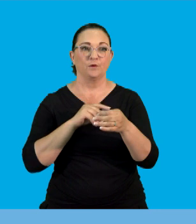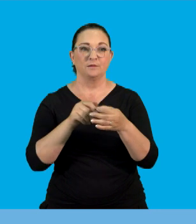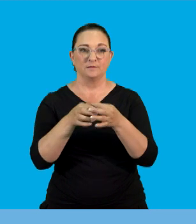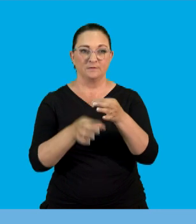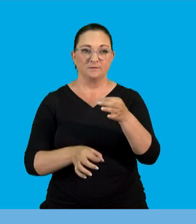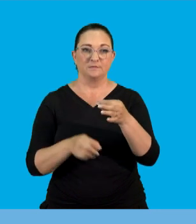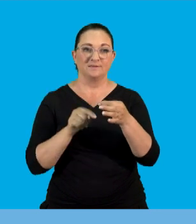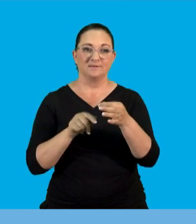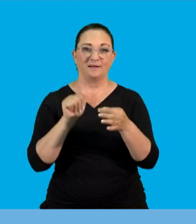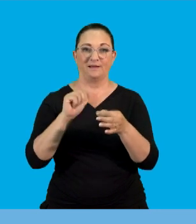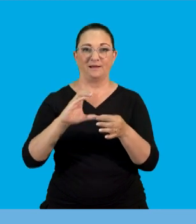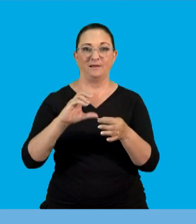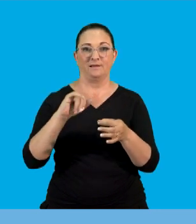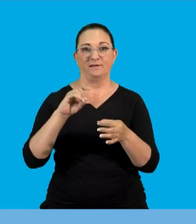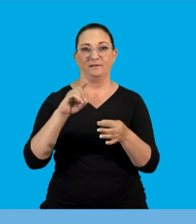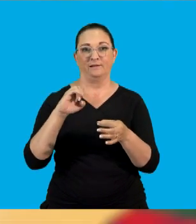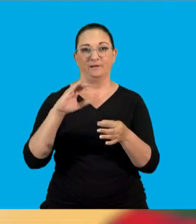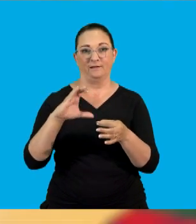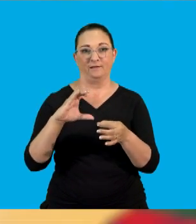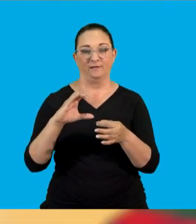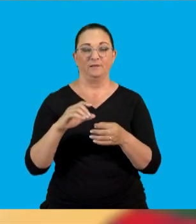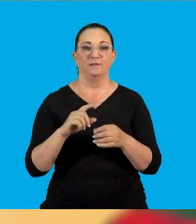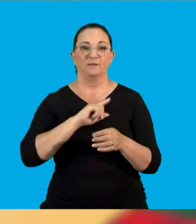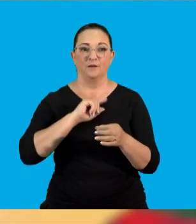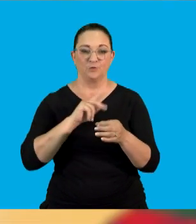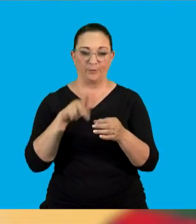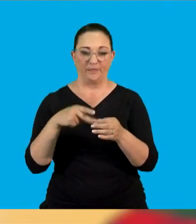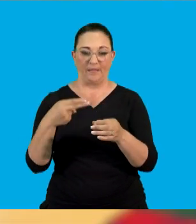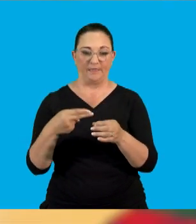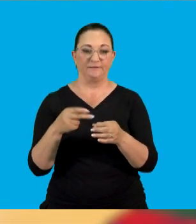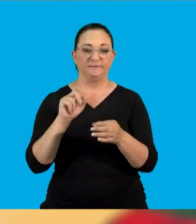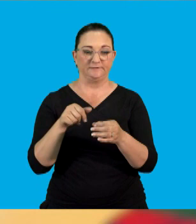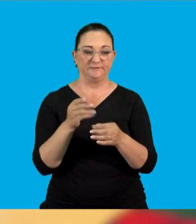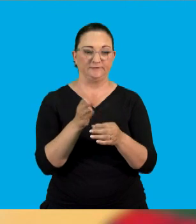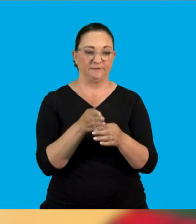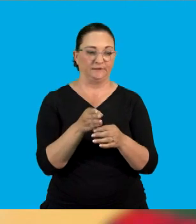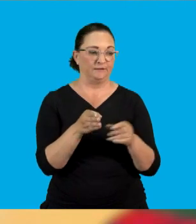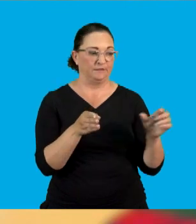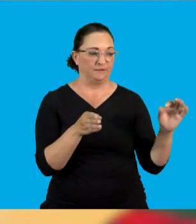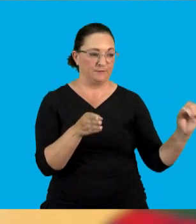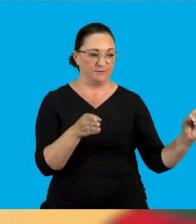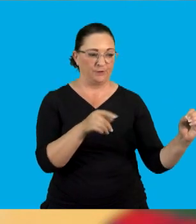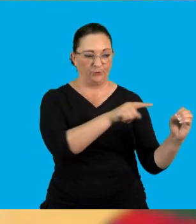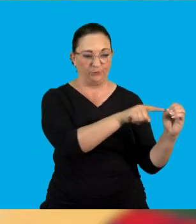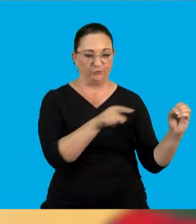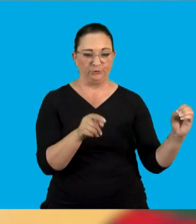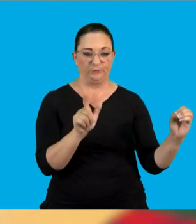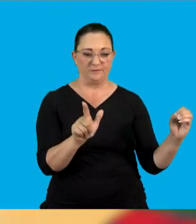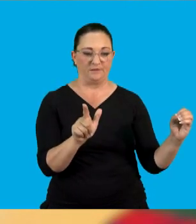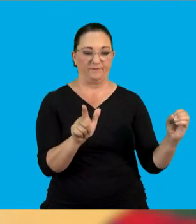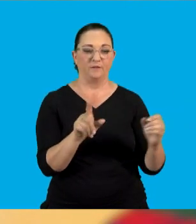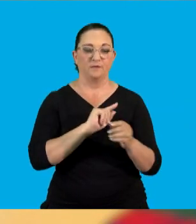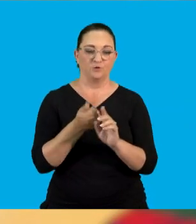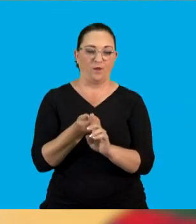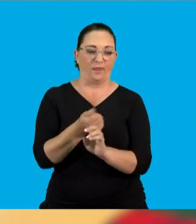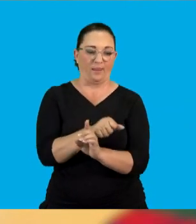substance is acidic. Now, if it's acidic, it must have a pH that is ranging between 0 and less than 7. So it needs to be